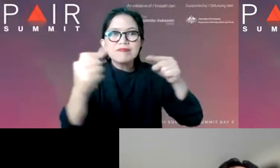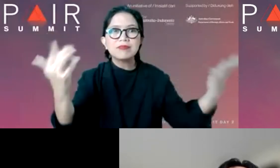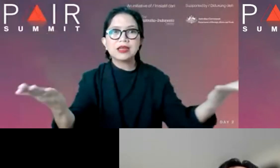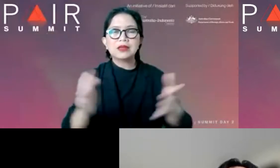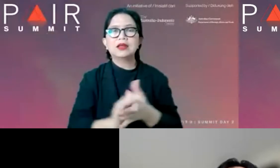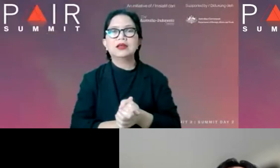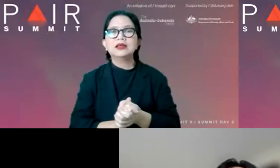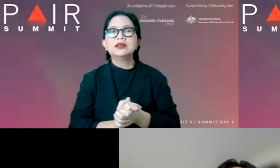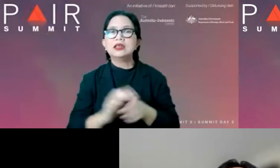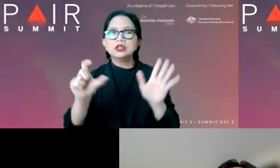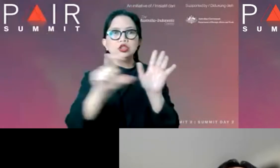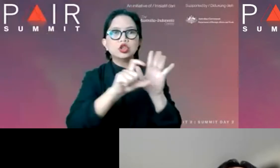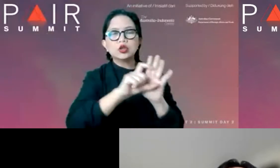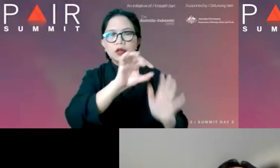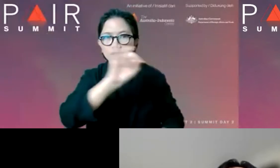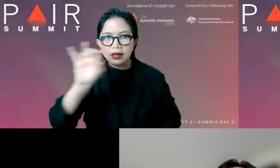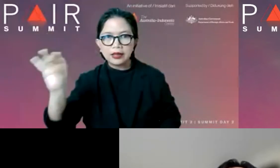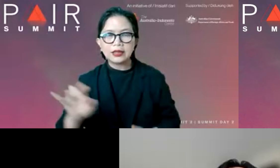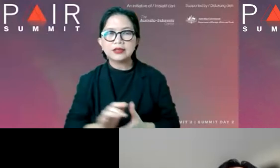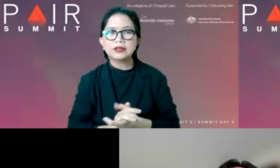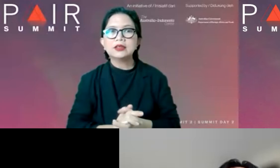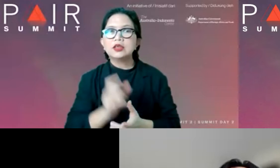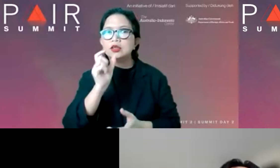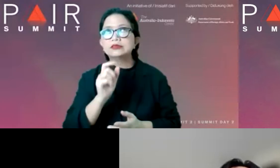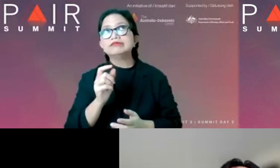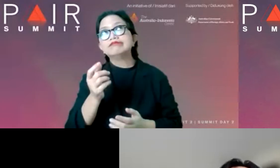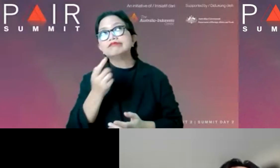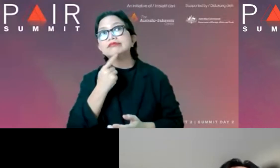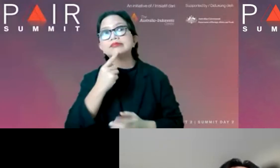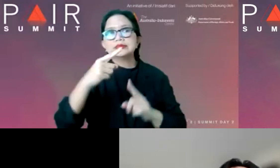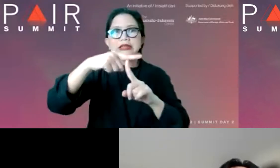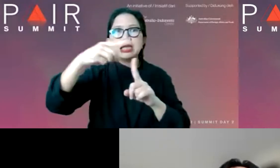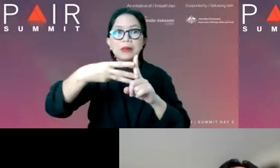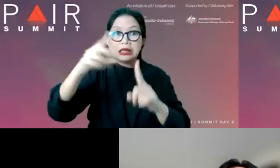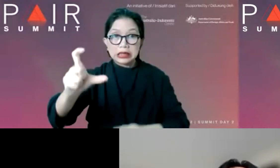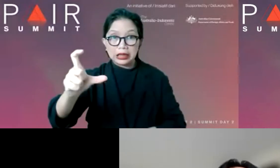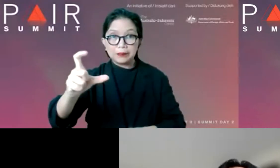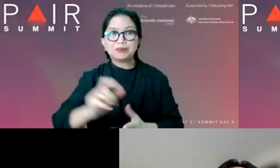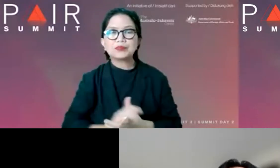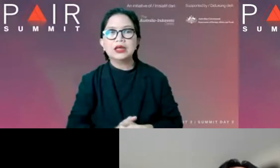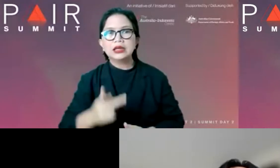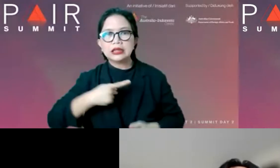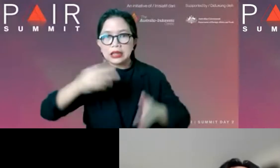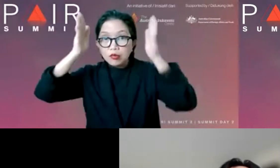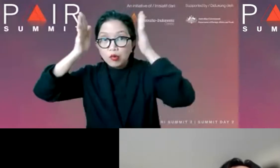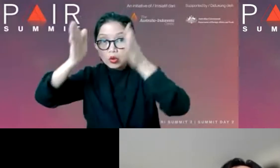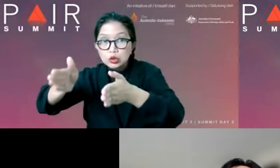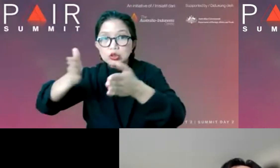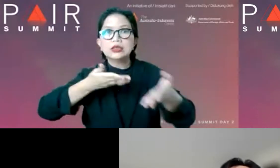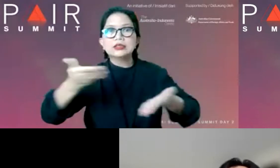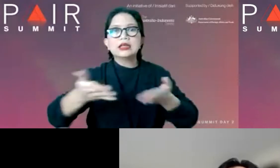on tuberculosis. In tuberculosis, we focus on primary care, in which tuberculosis patient